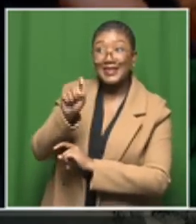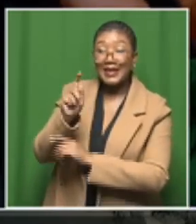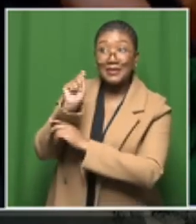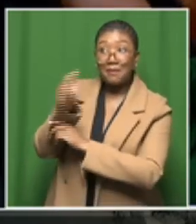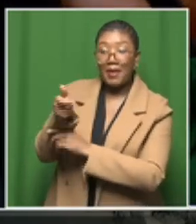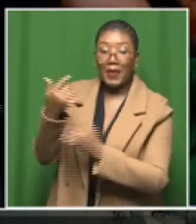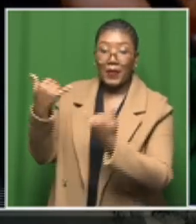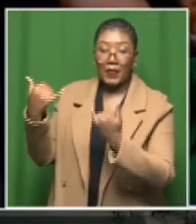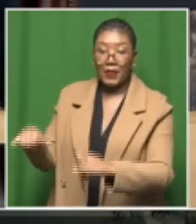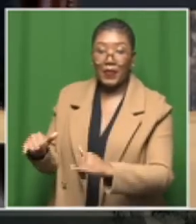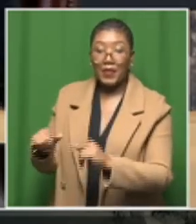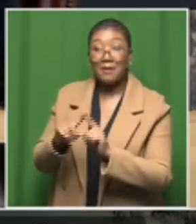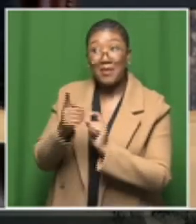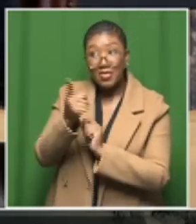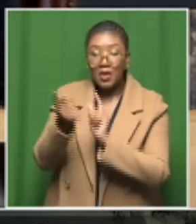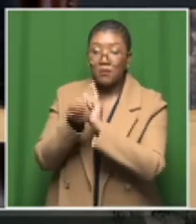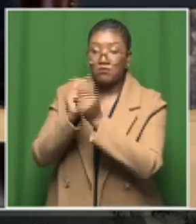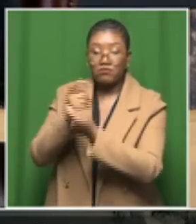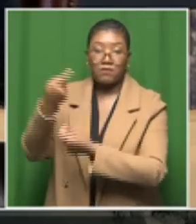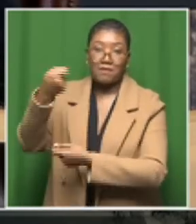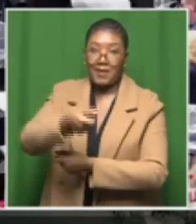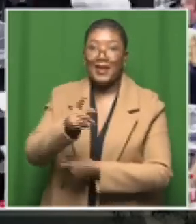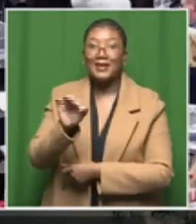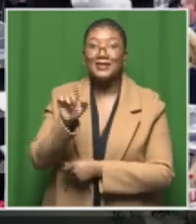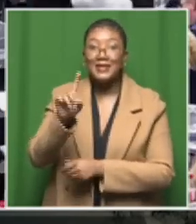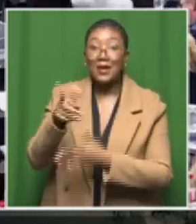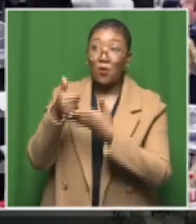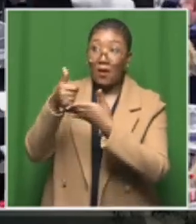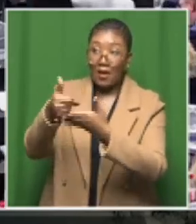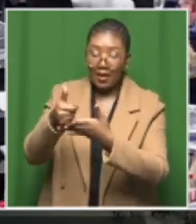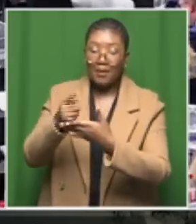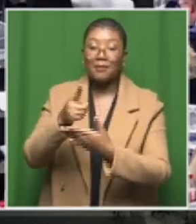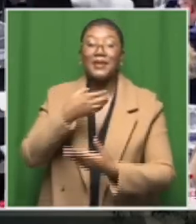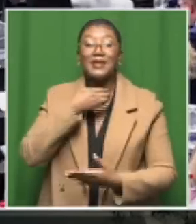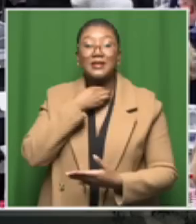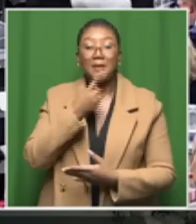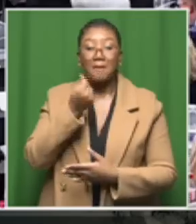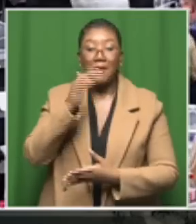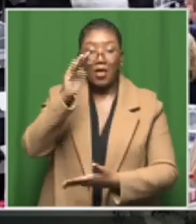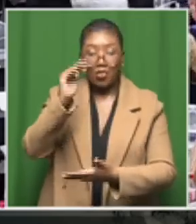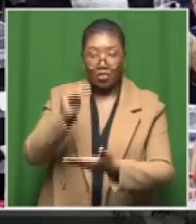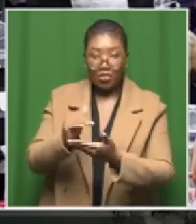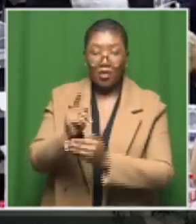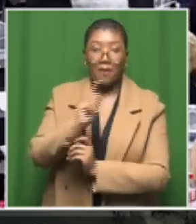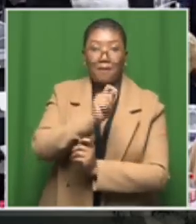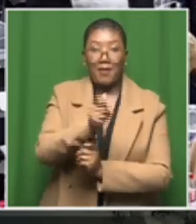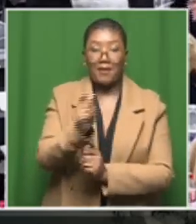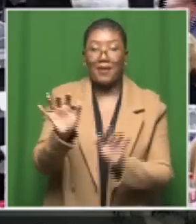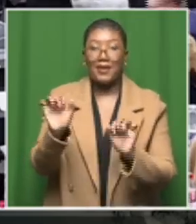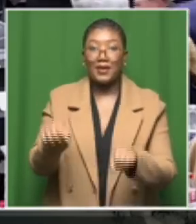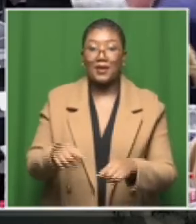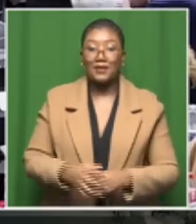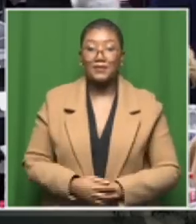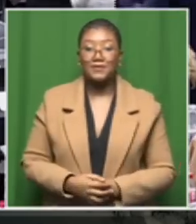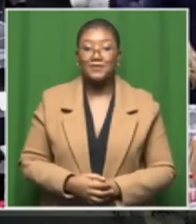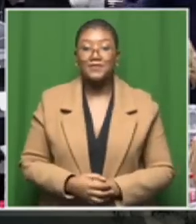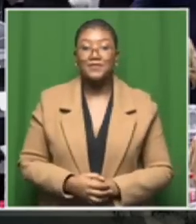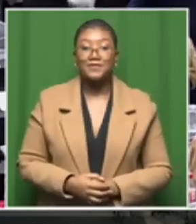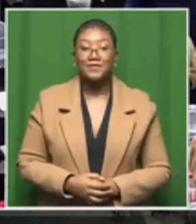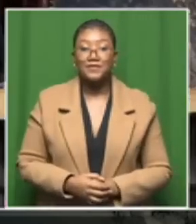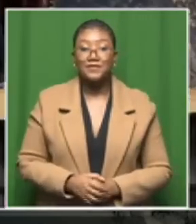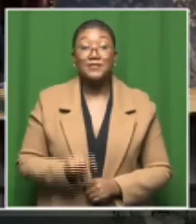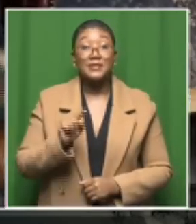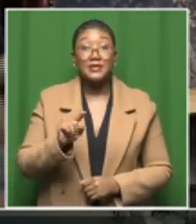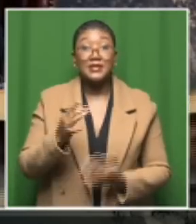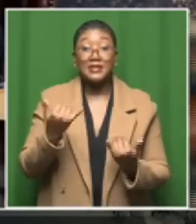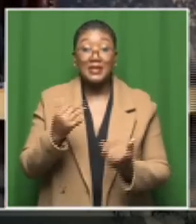them the resources. But of course, we also have got to deal with the fundamental obstacles of growing the economy. When a fiscal pressure point, because the economy